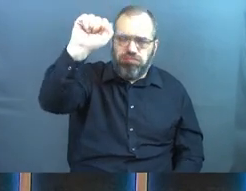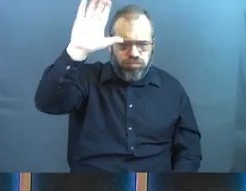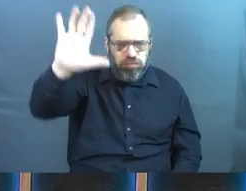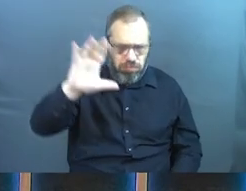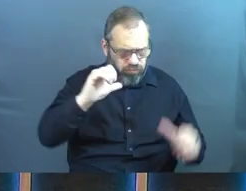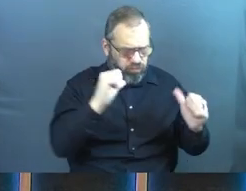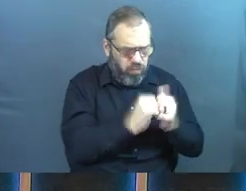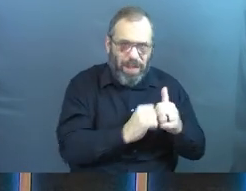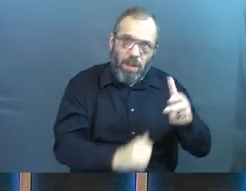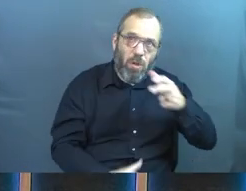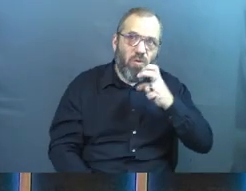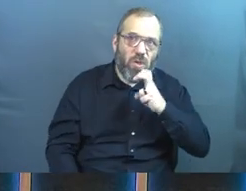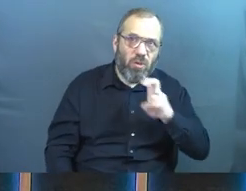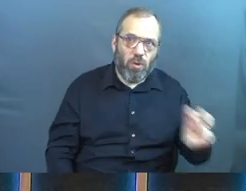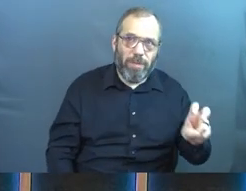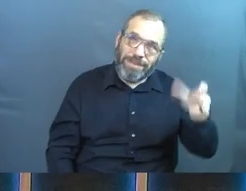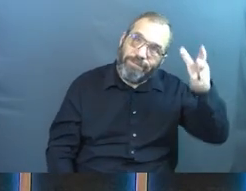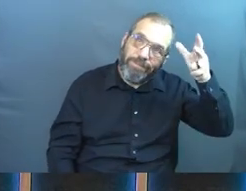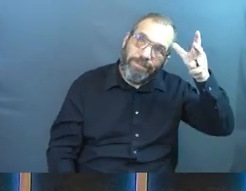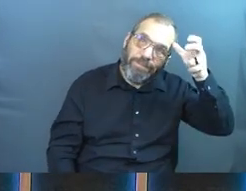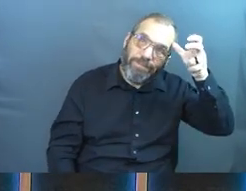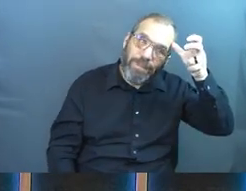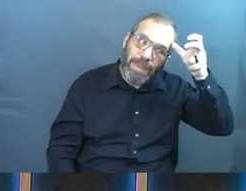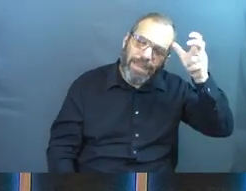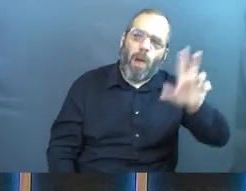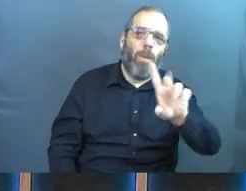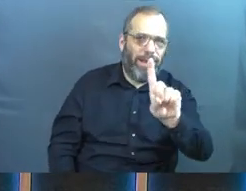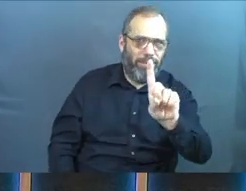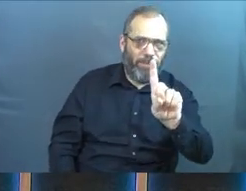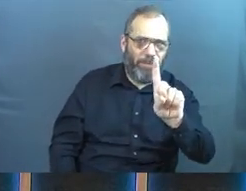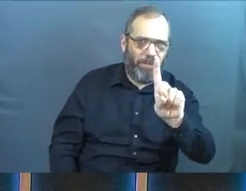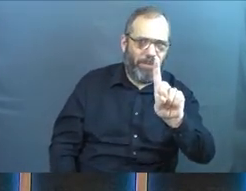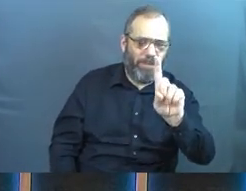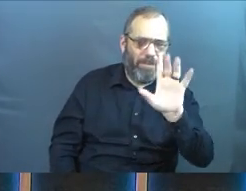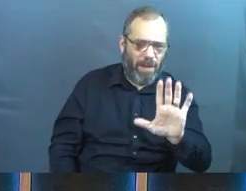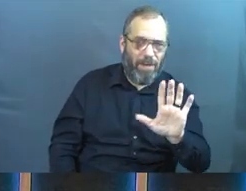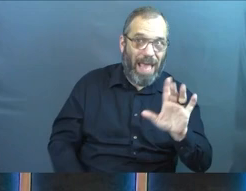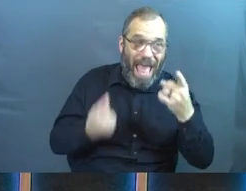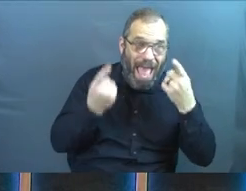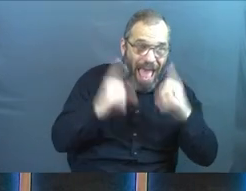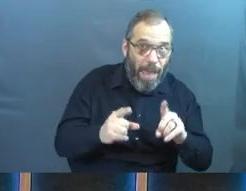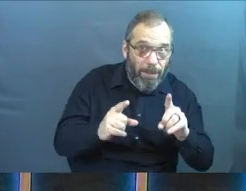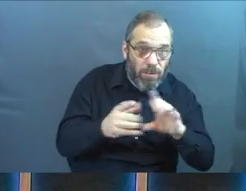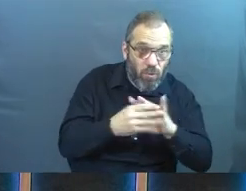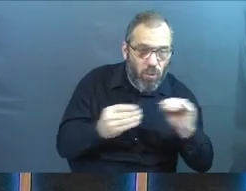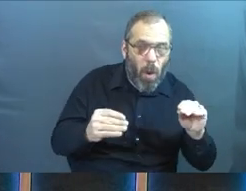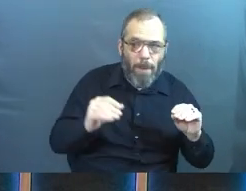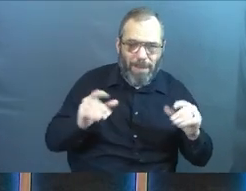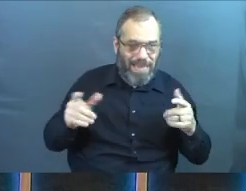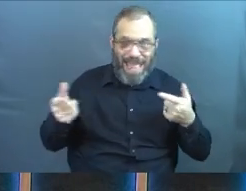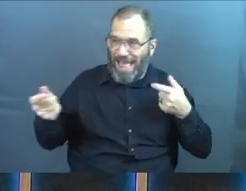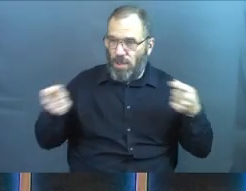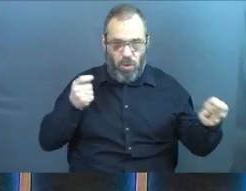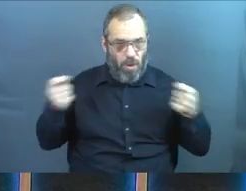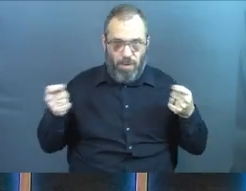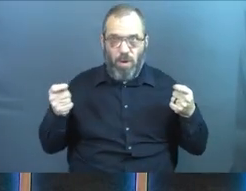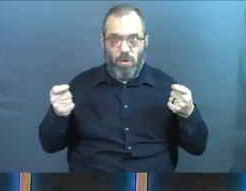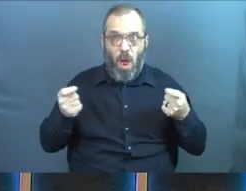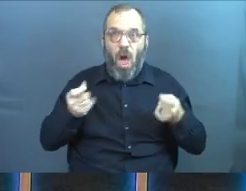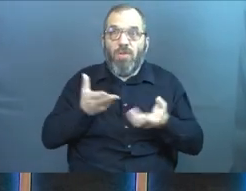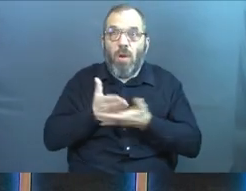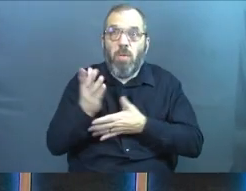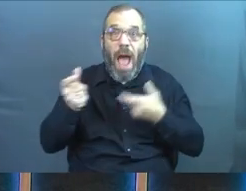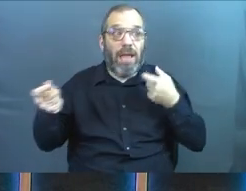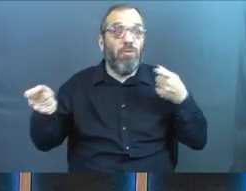stand with the serpent. Now, we don't know exactly how this went down, but their dominion, their right